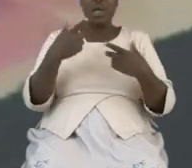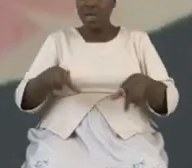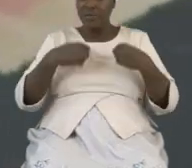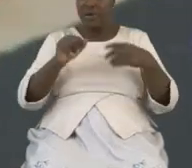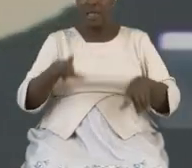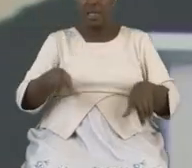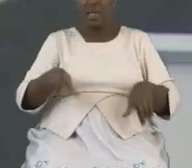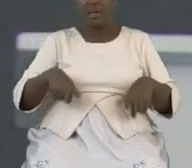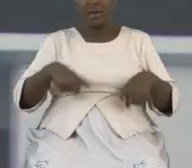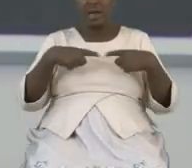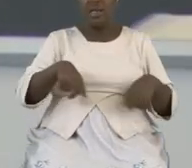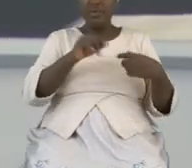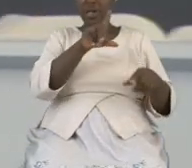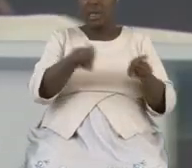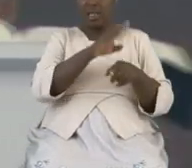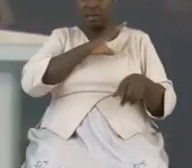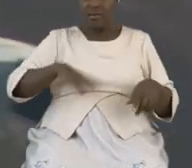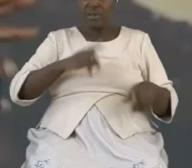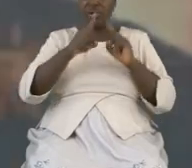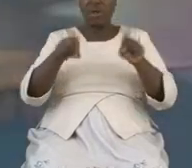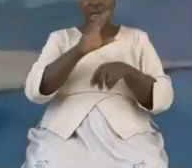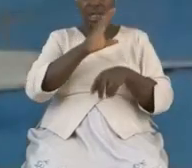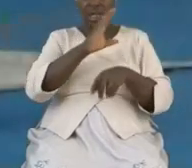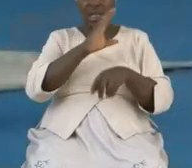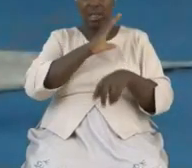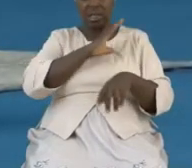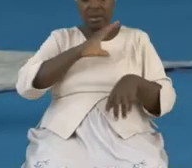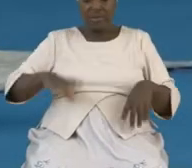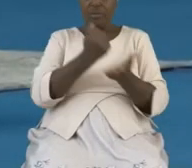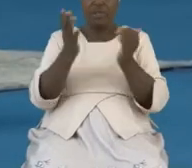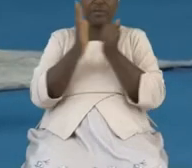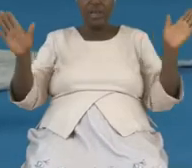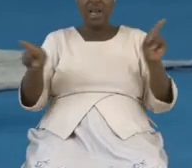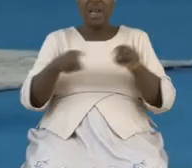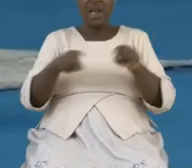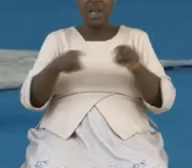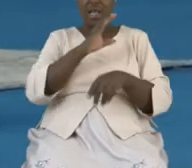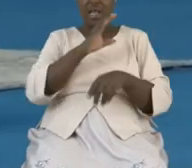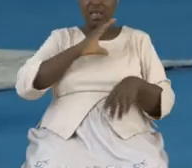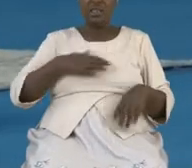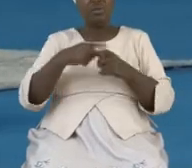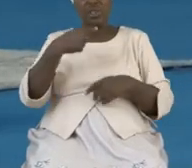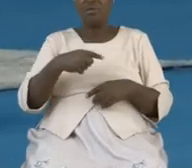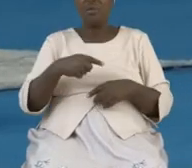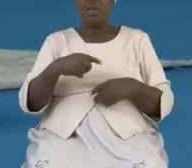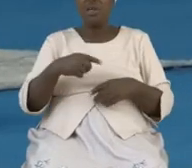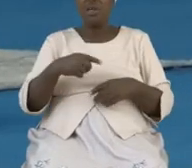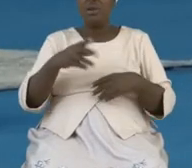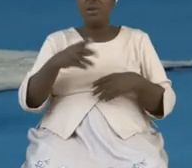Christ and say no more much talk after the message, talk and after